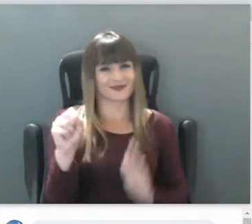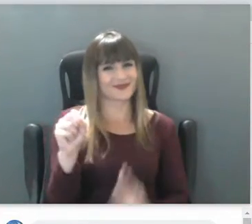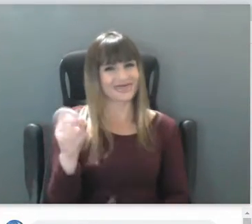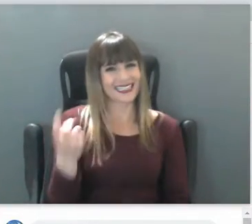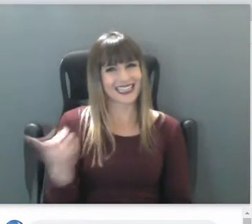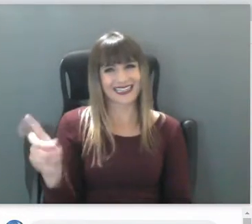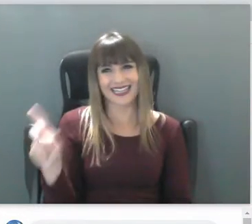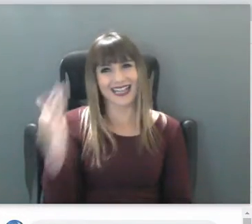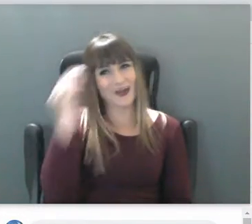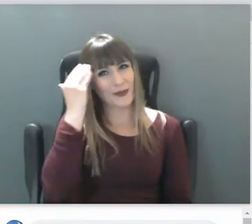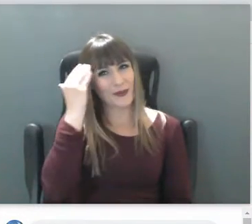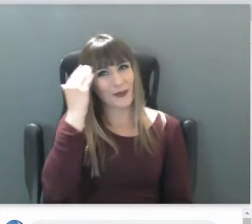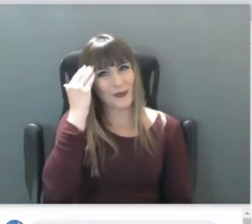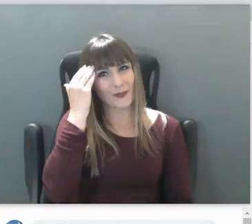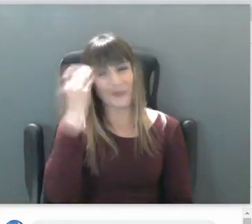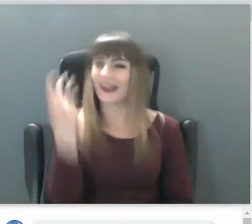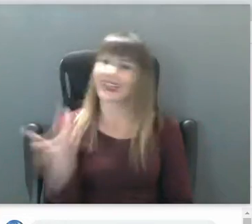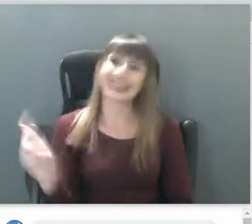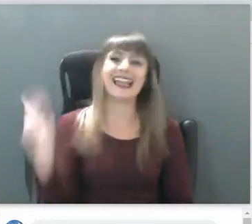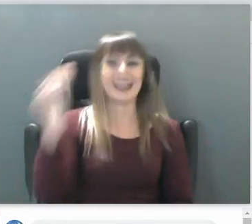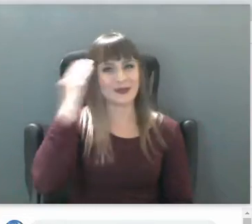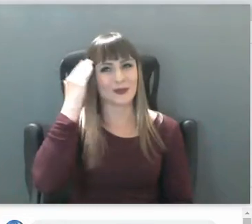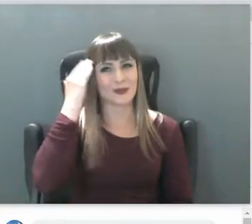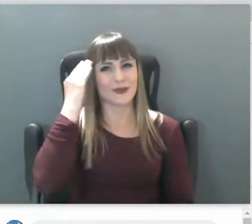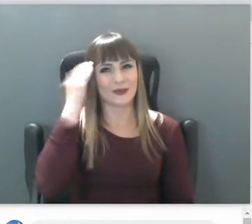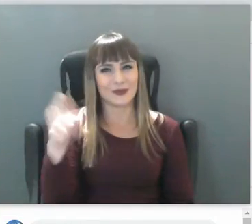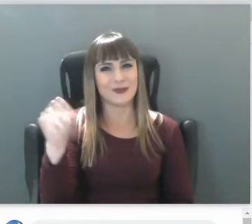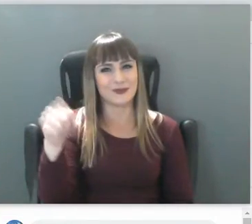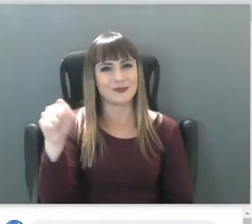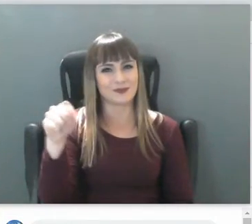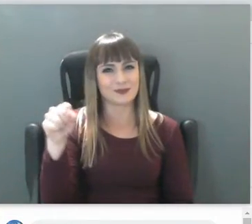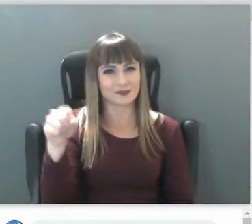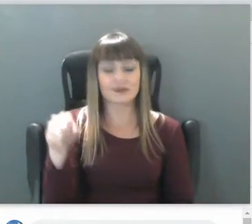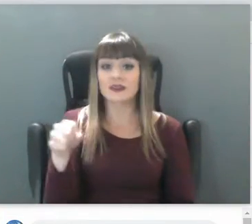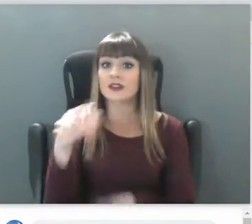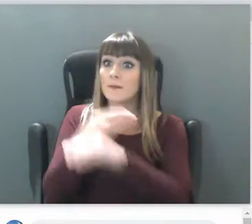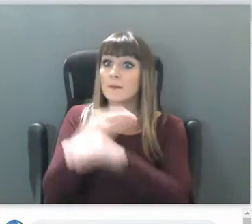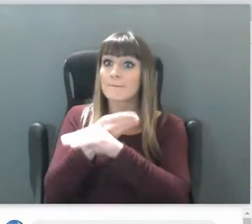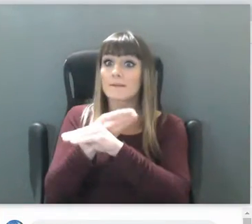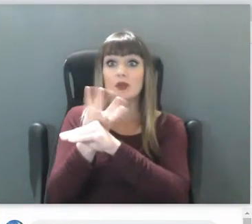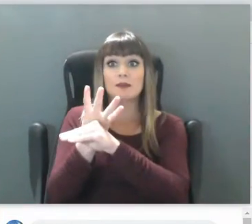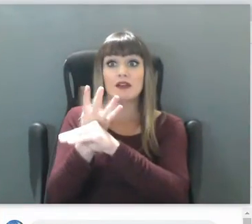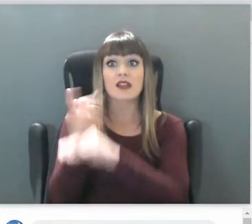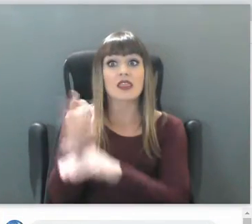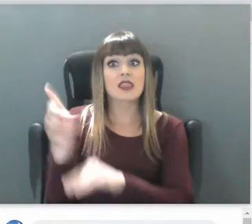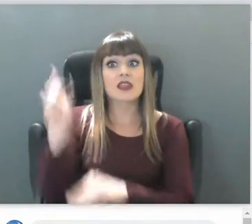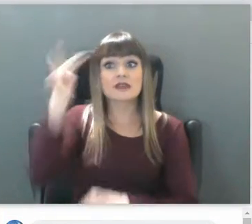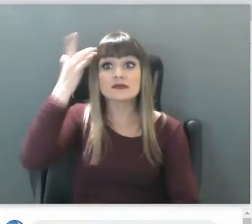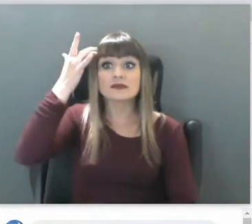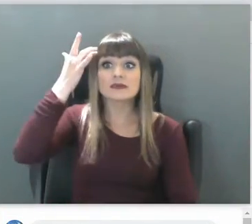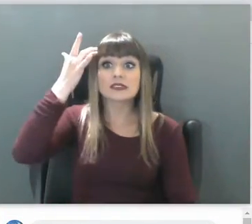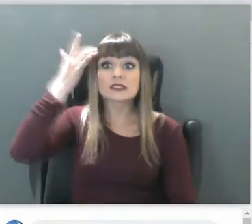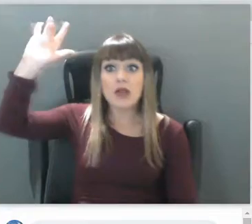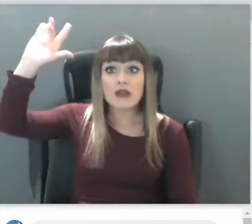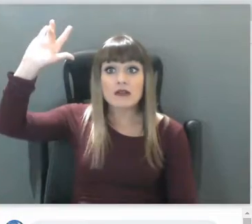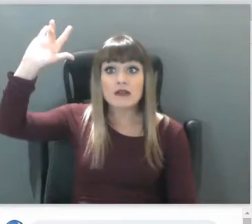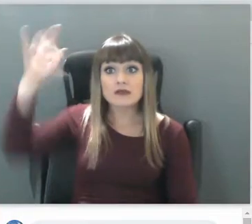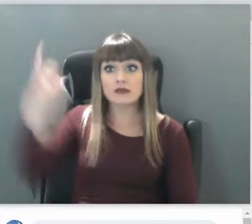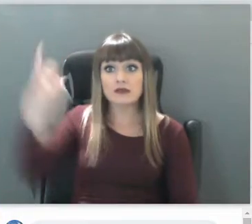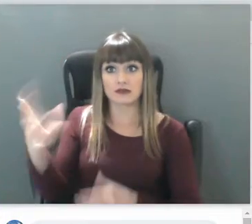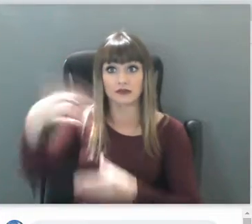they know. They know. They do. Porcupines are really smart. They're part of the rodent